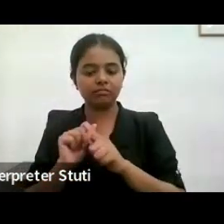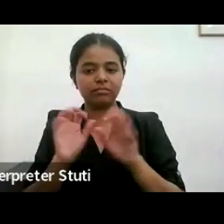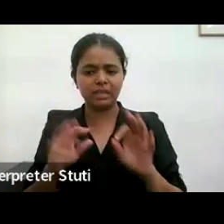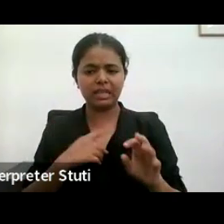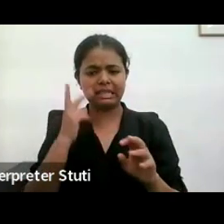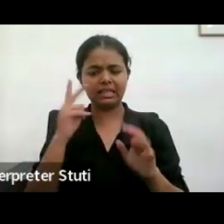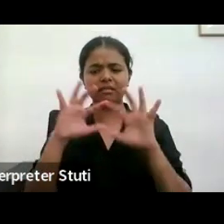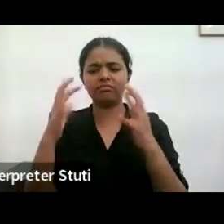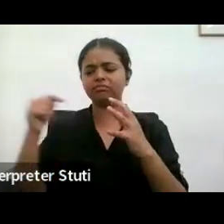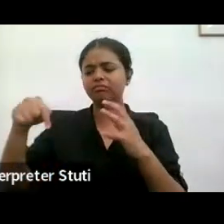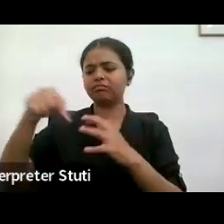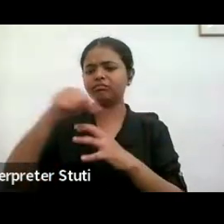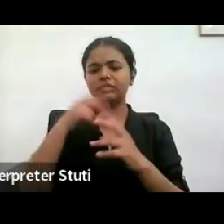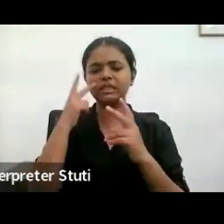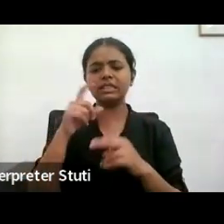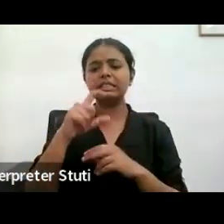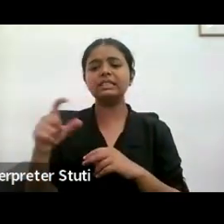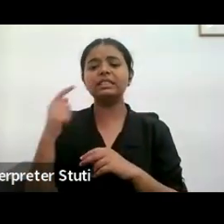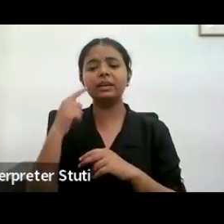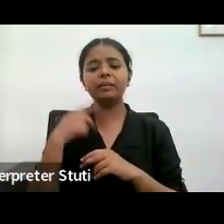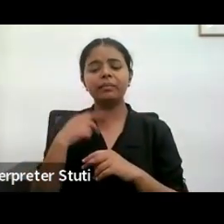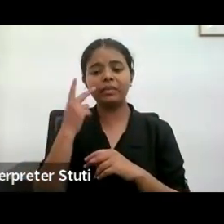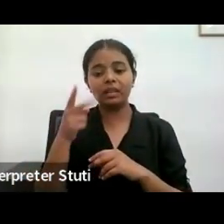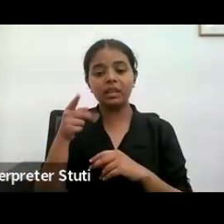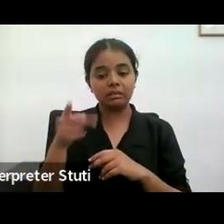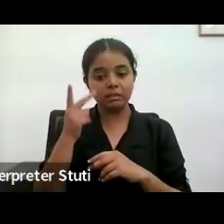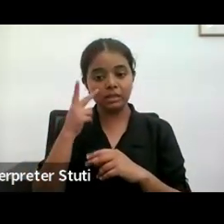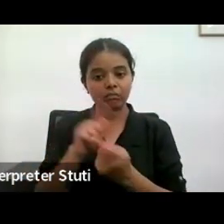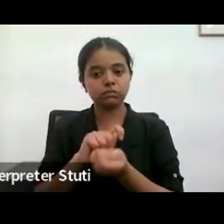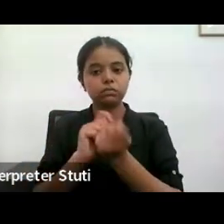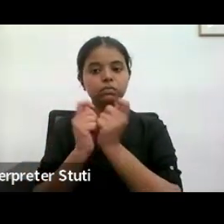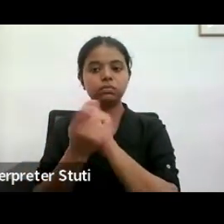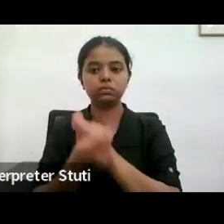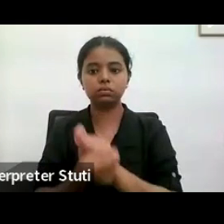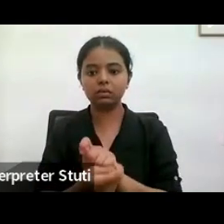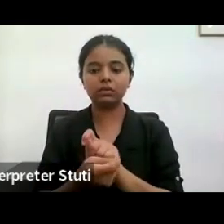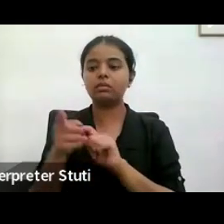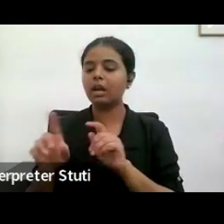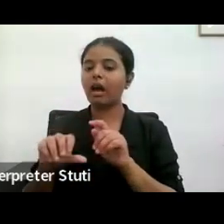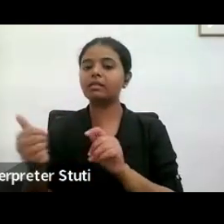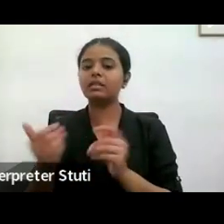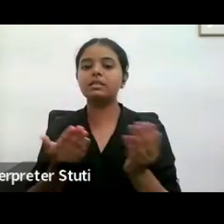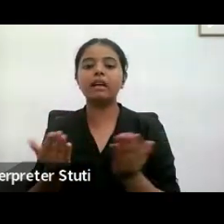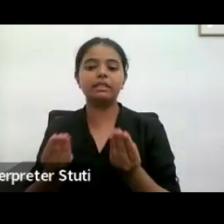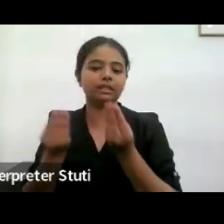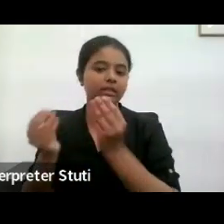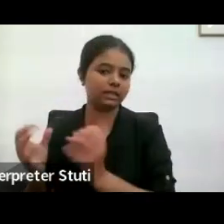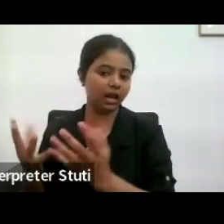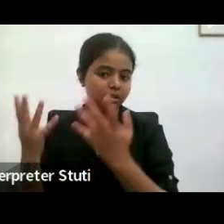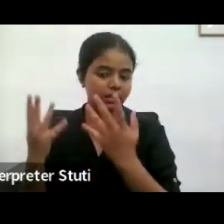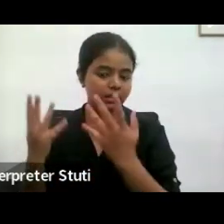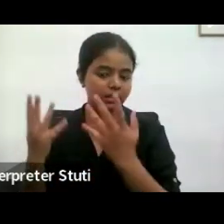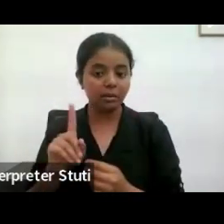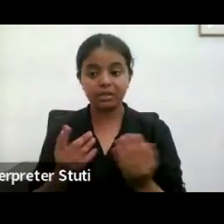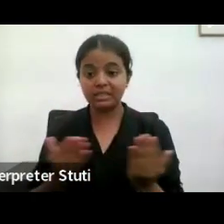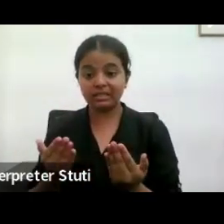where a CCI will maybe begin to transform to a different service, but it turns out that service